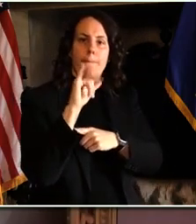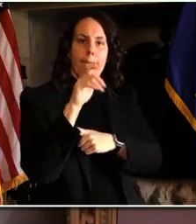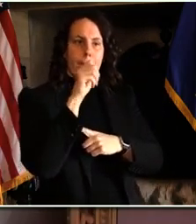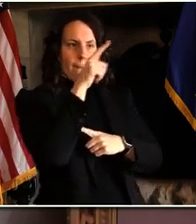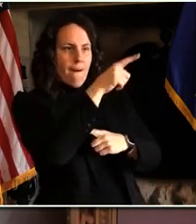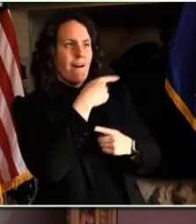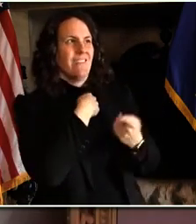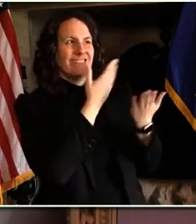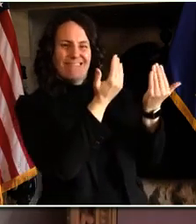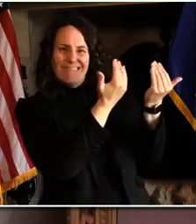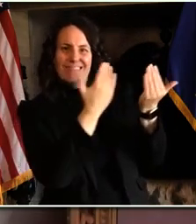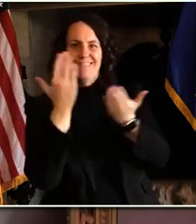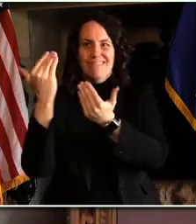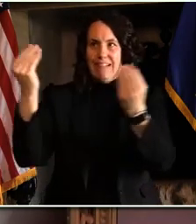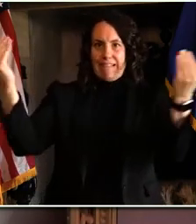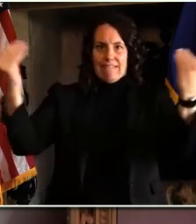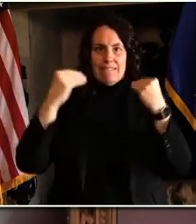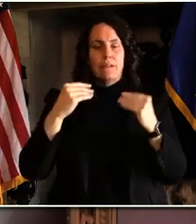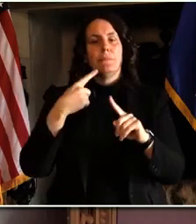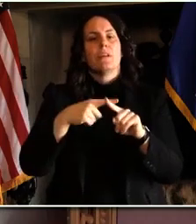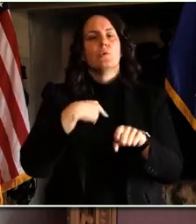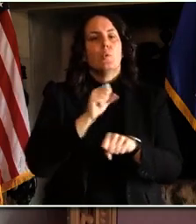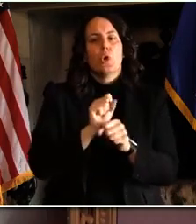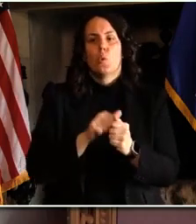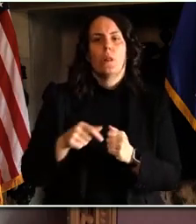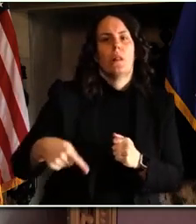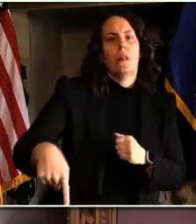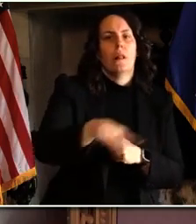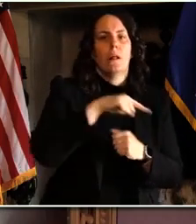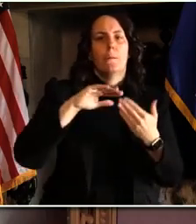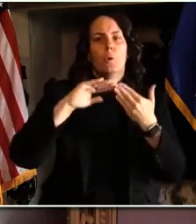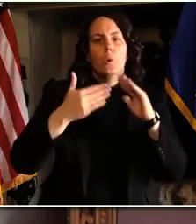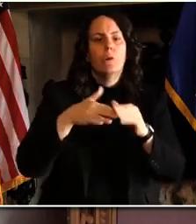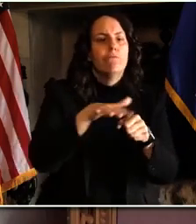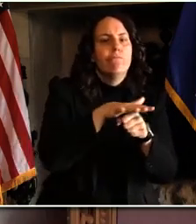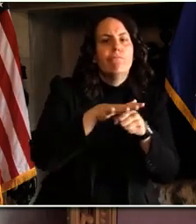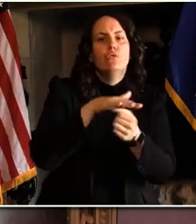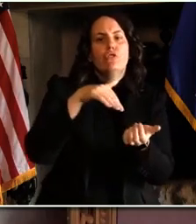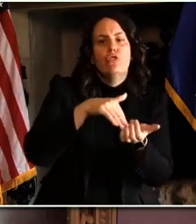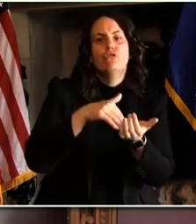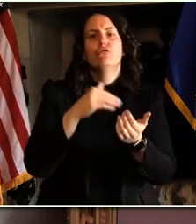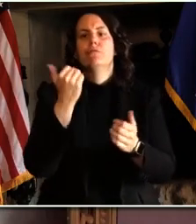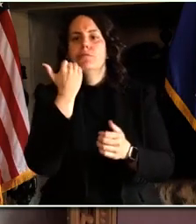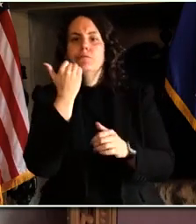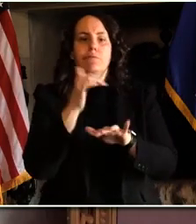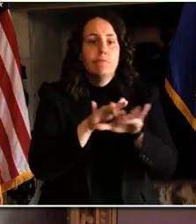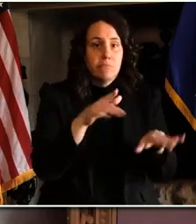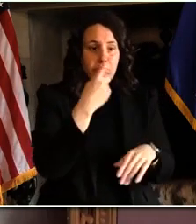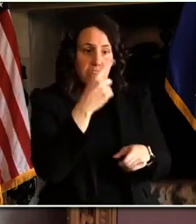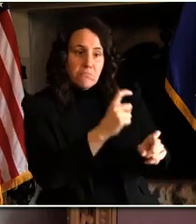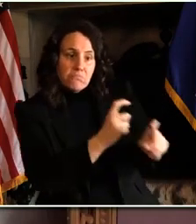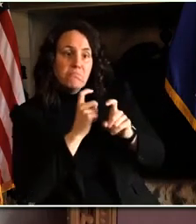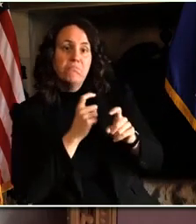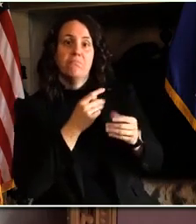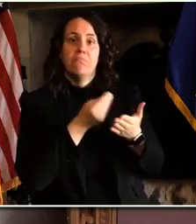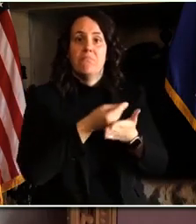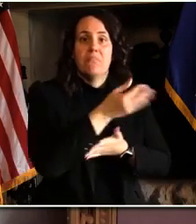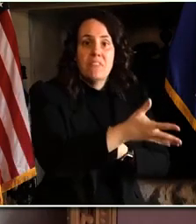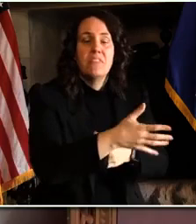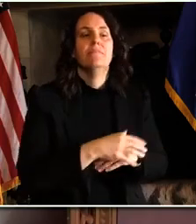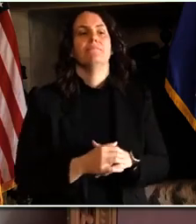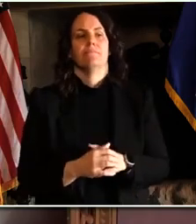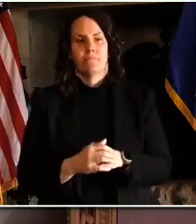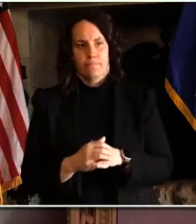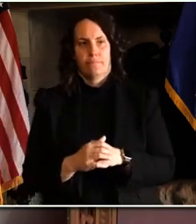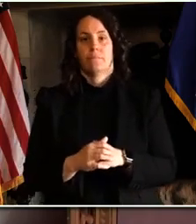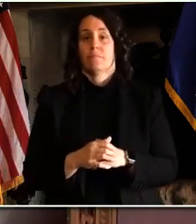program. Wisconsin is competing not just with other states and competing with the federal government, but with the